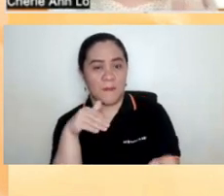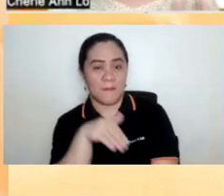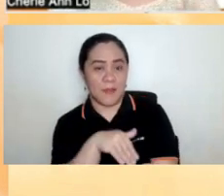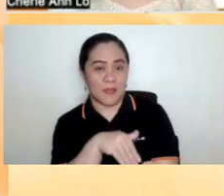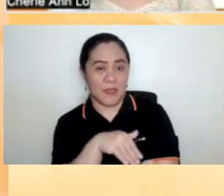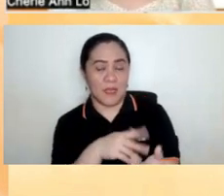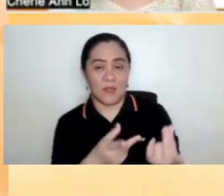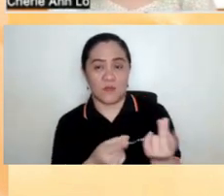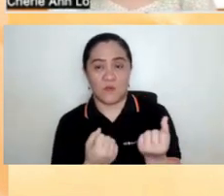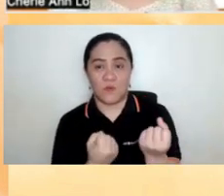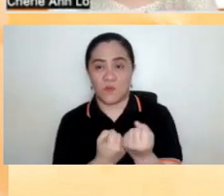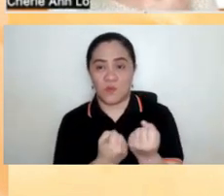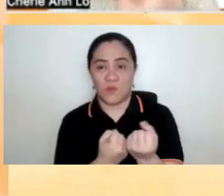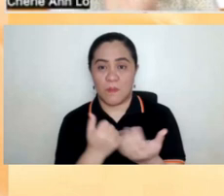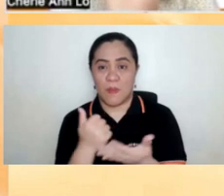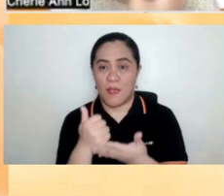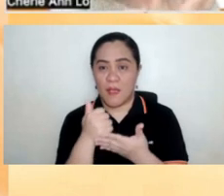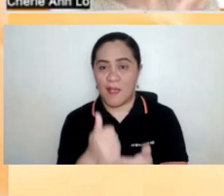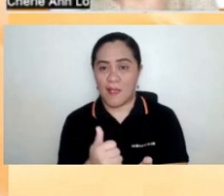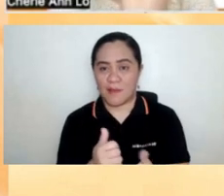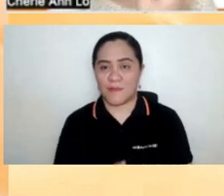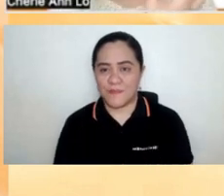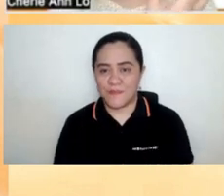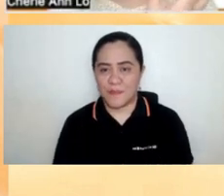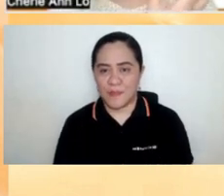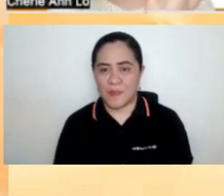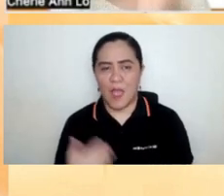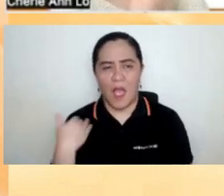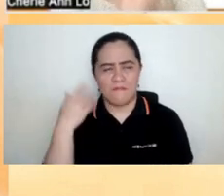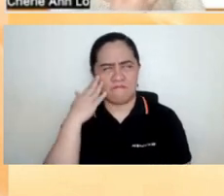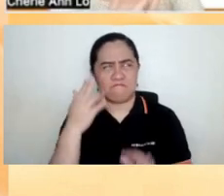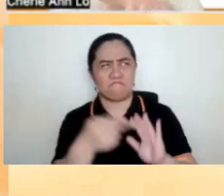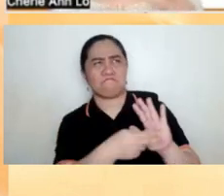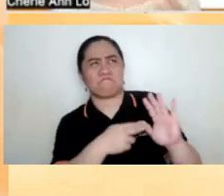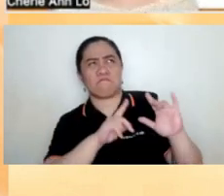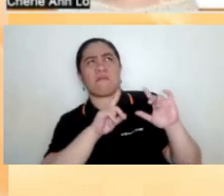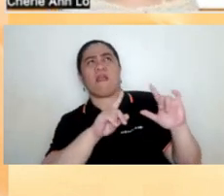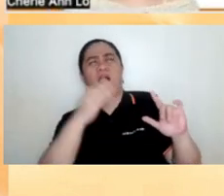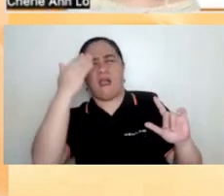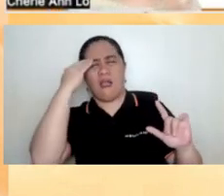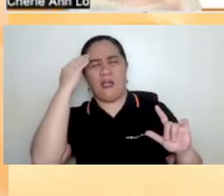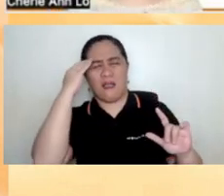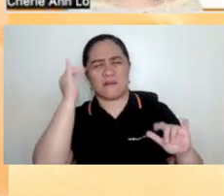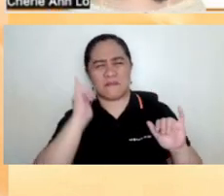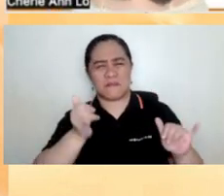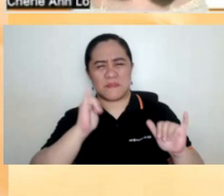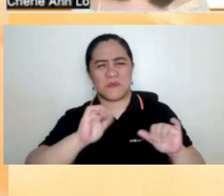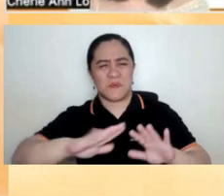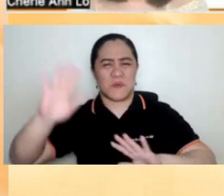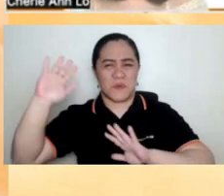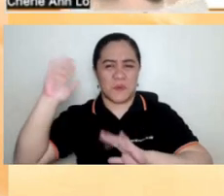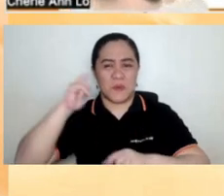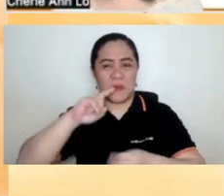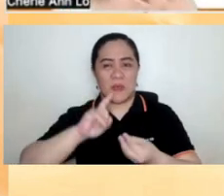can help with treating anxiety. I know that there's still a stigma around it. especially when it comes to giving medication to